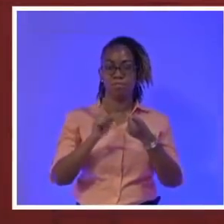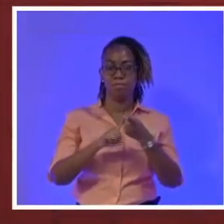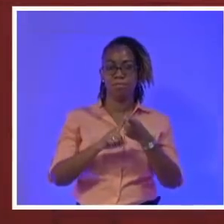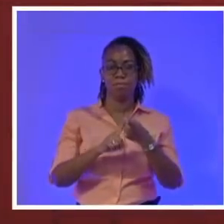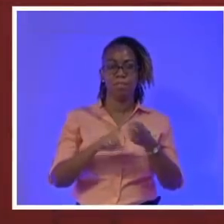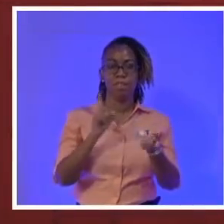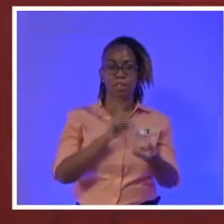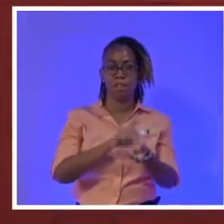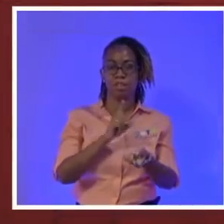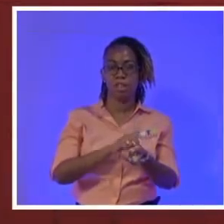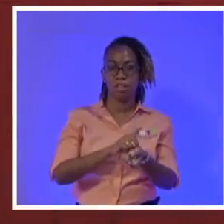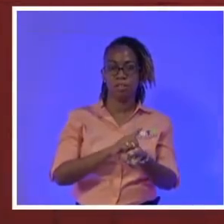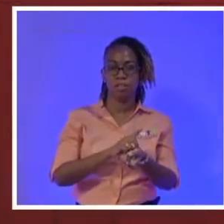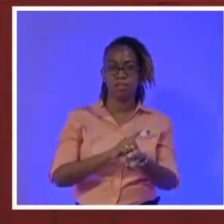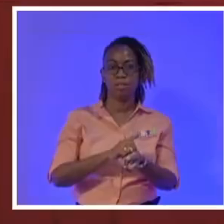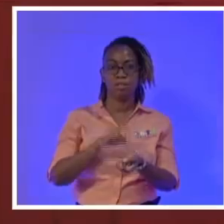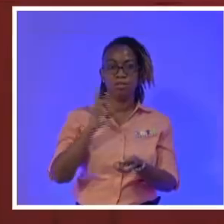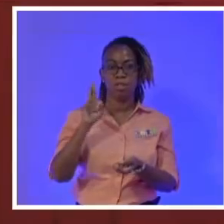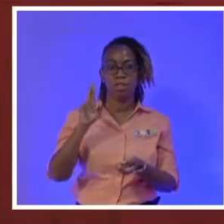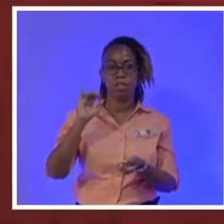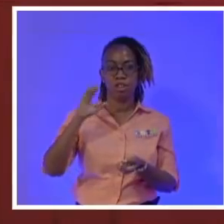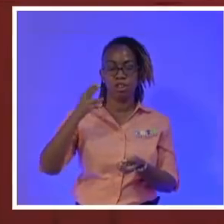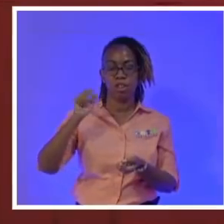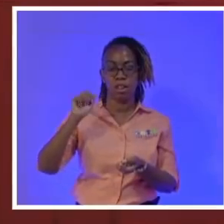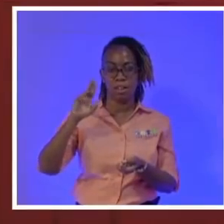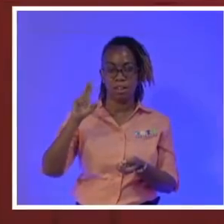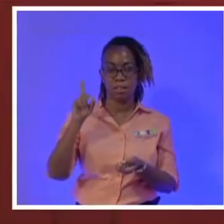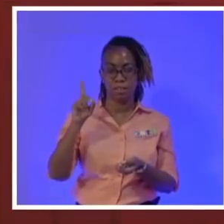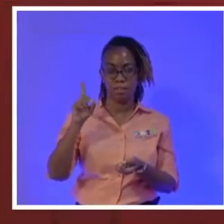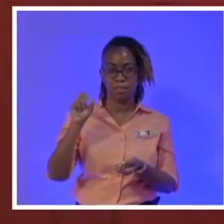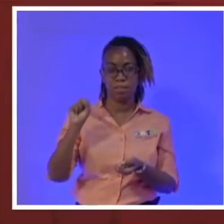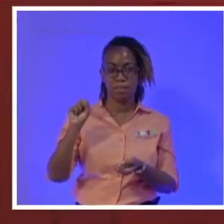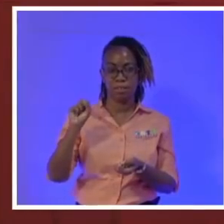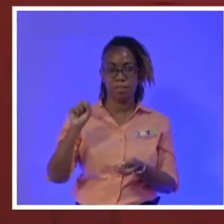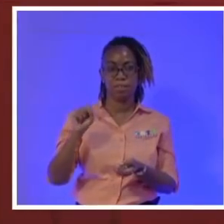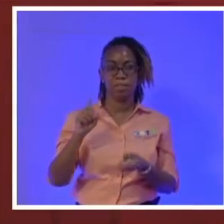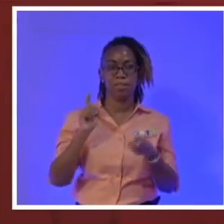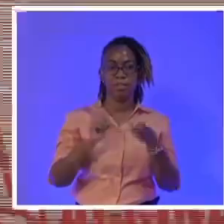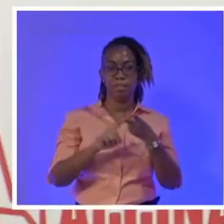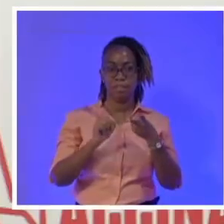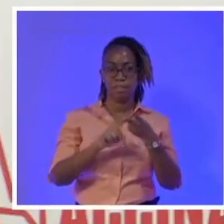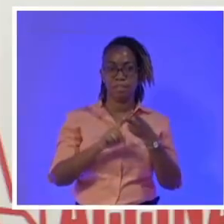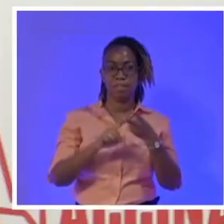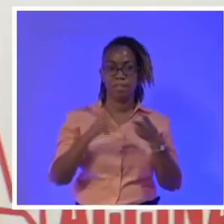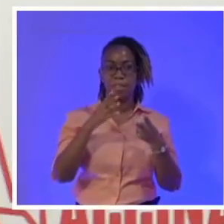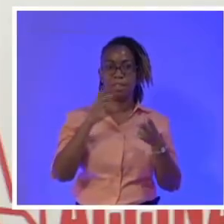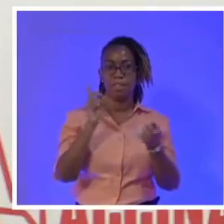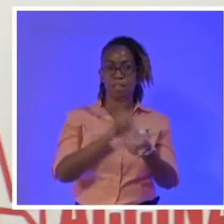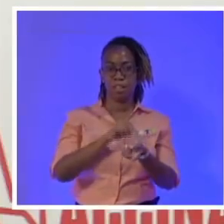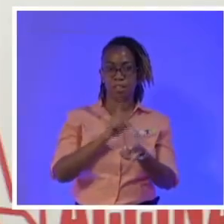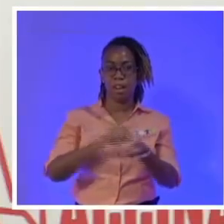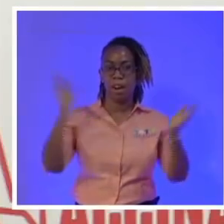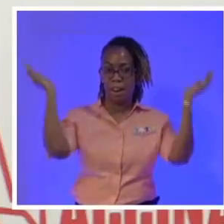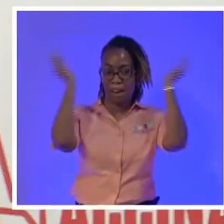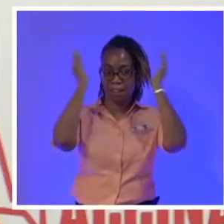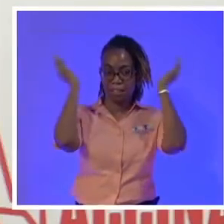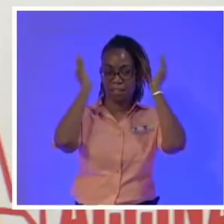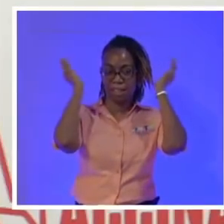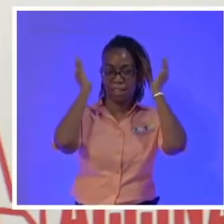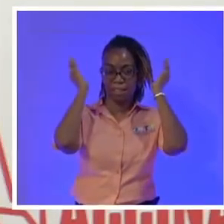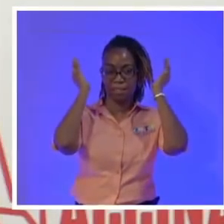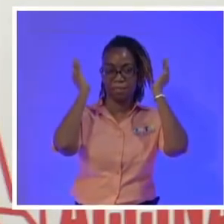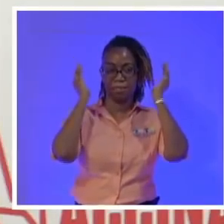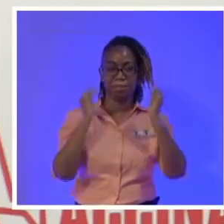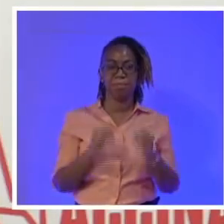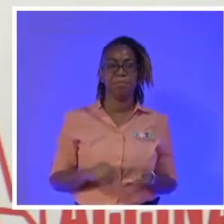Dr. Miriam Abdul Richards, Principal Medical Officer Institutions, and Dr. Avery Hines, Technical